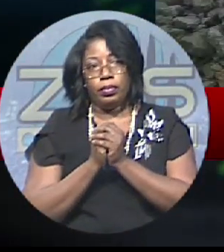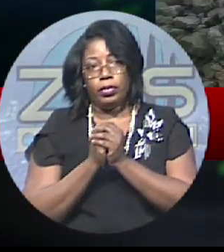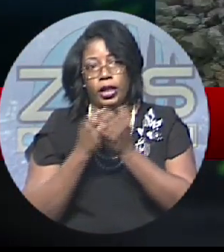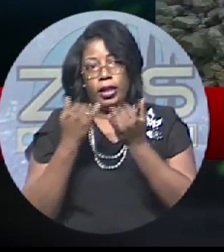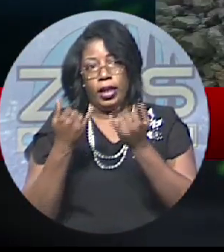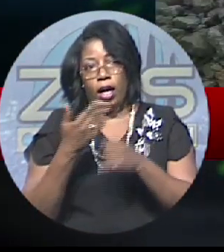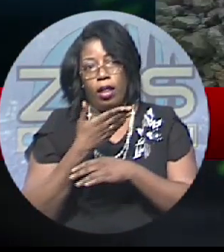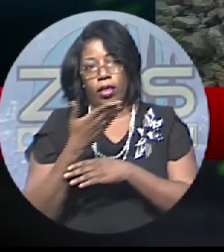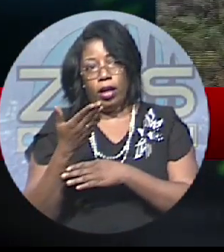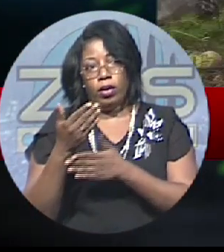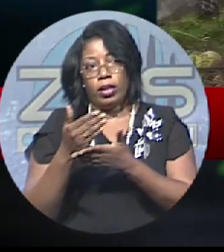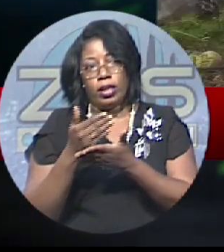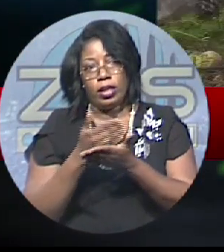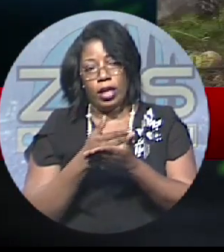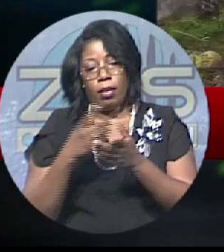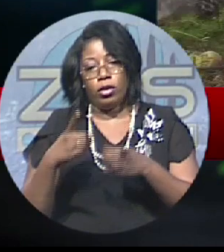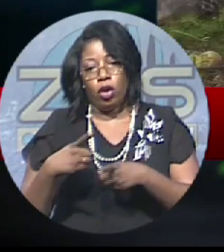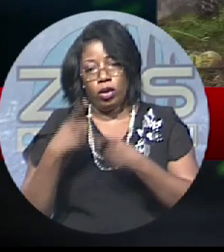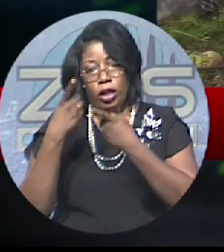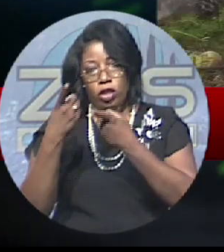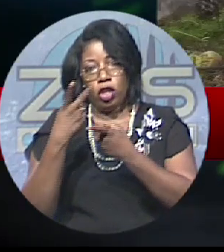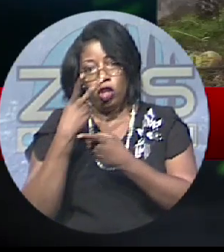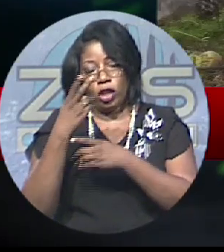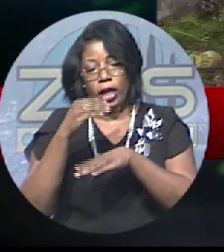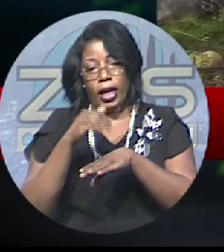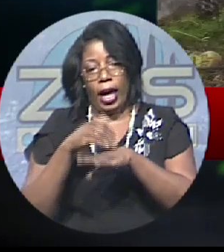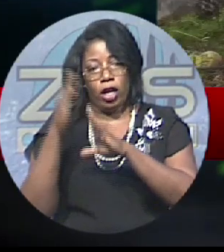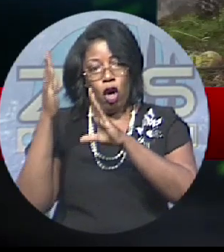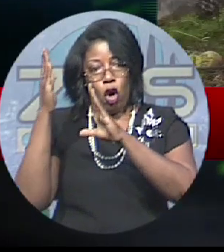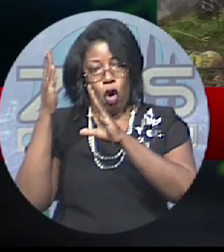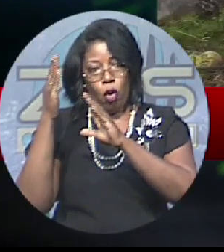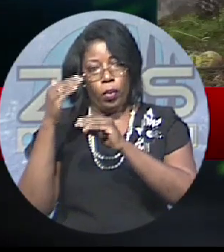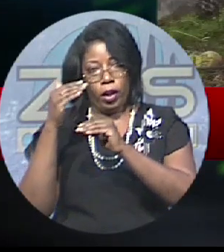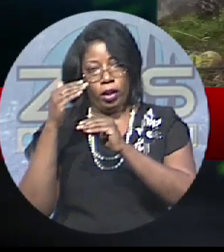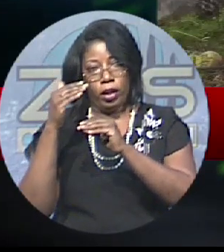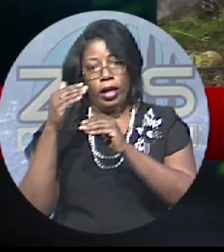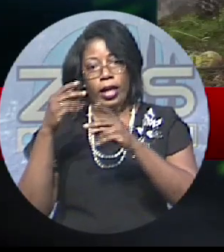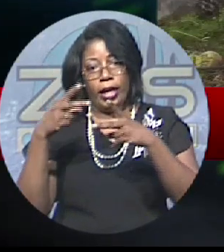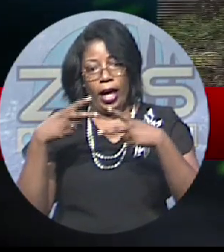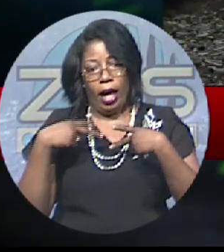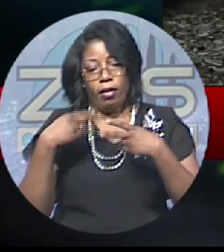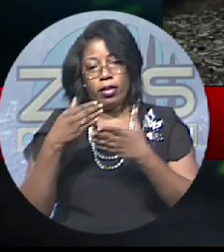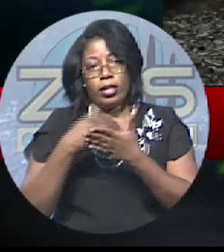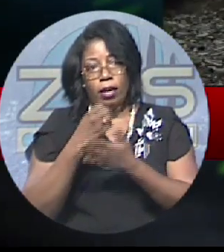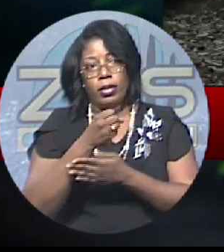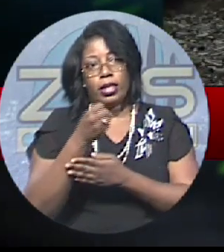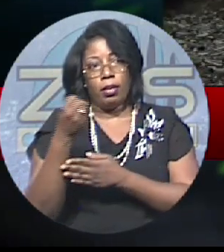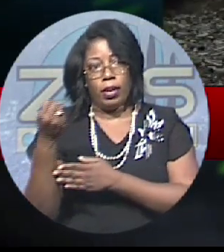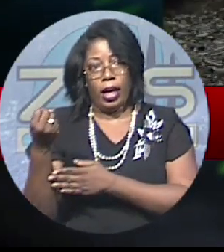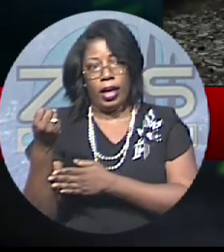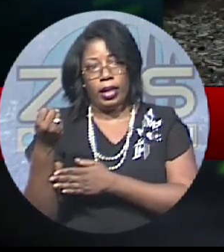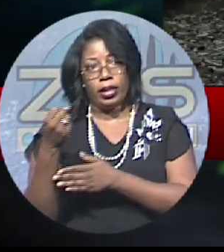Now, there is some donations that they're looking for, and hopefully they're hoping that they can have some supplies.